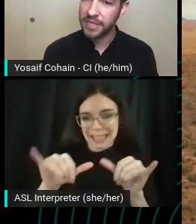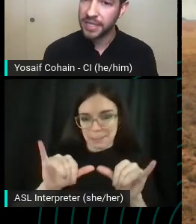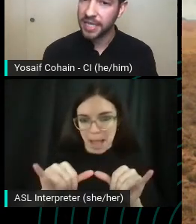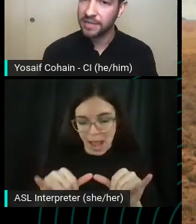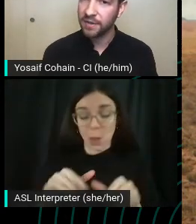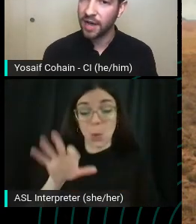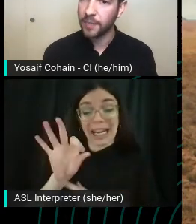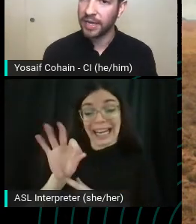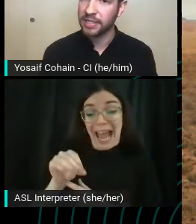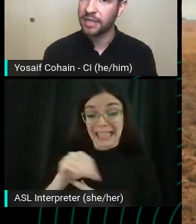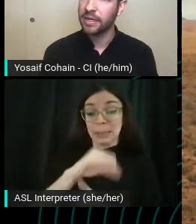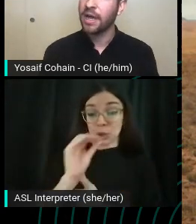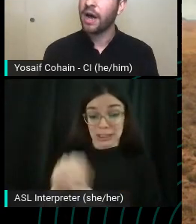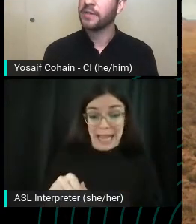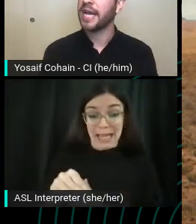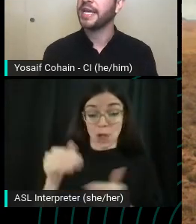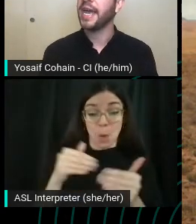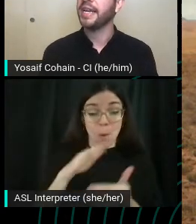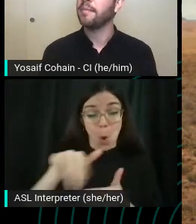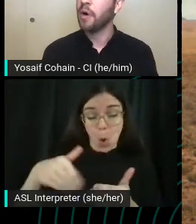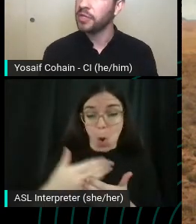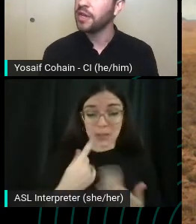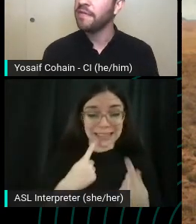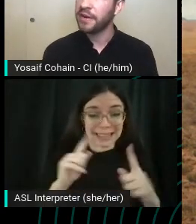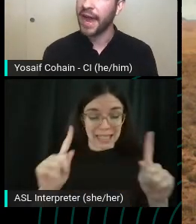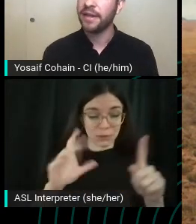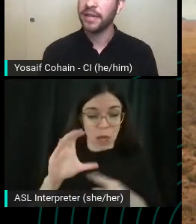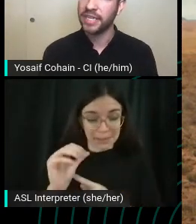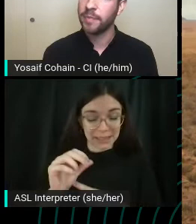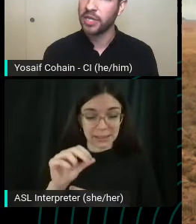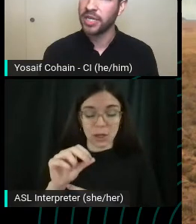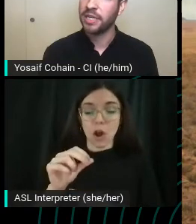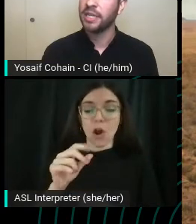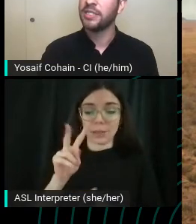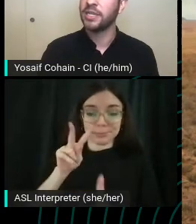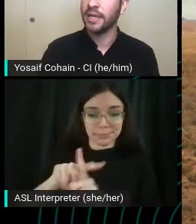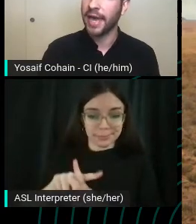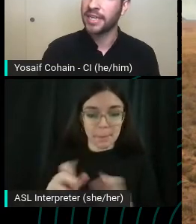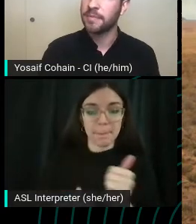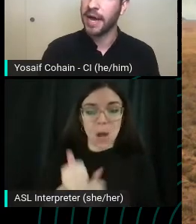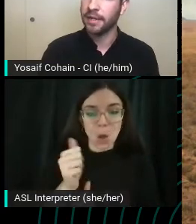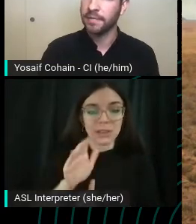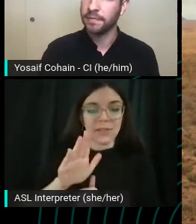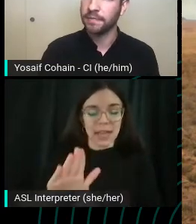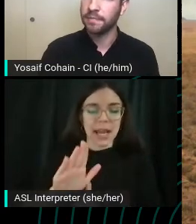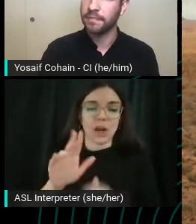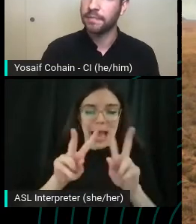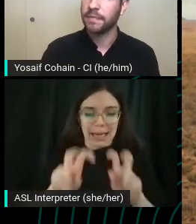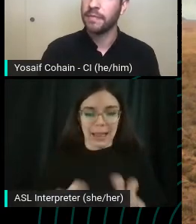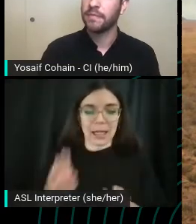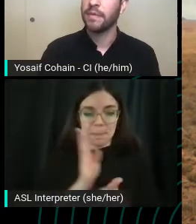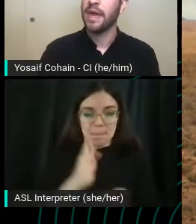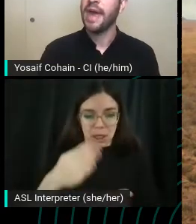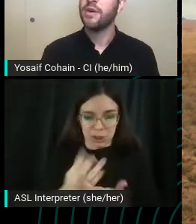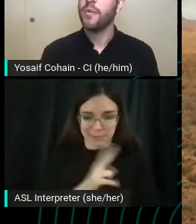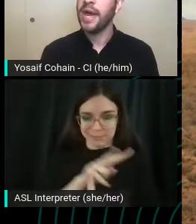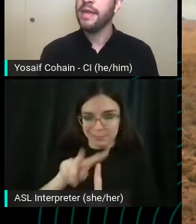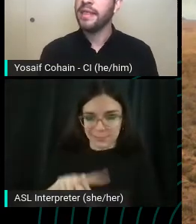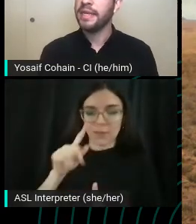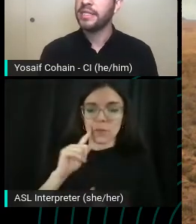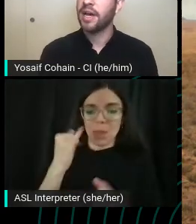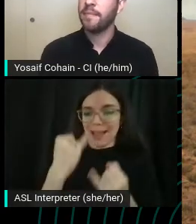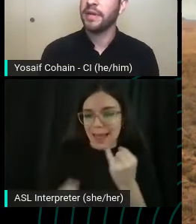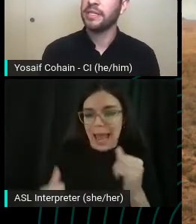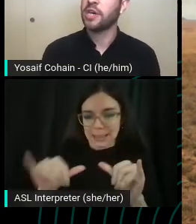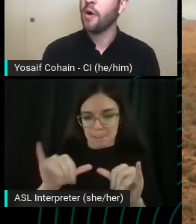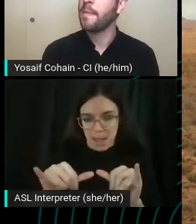all of the successful companies are dedicating most of their analytics budget to the last mile. And the way